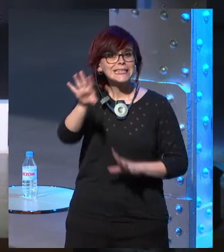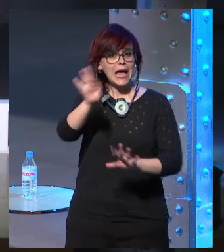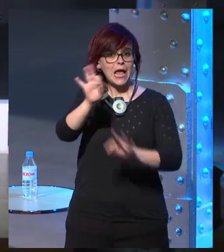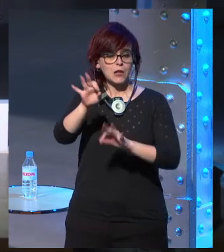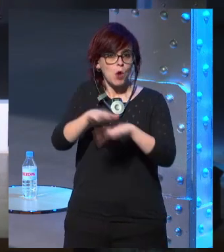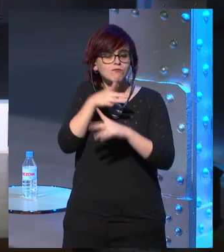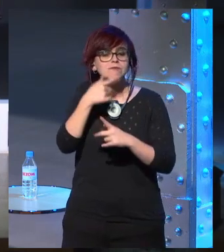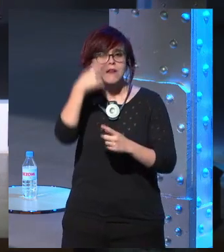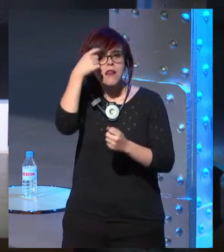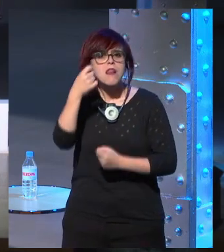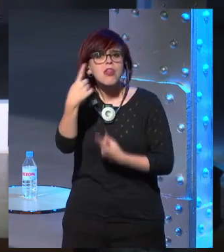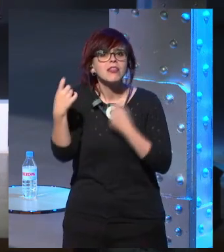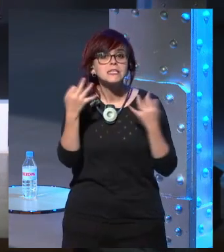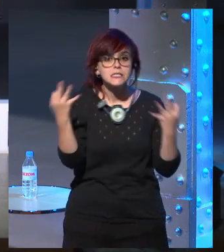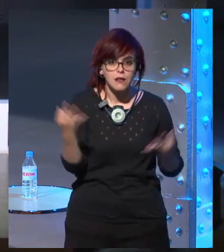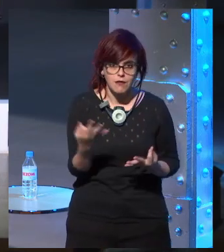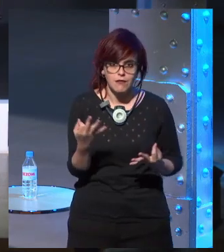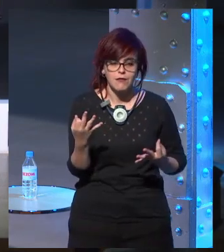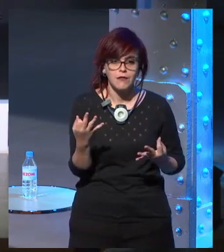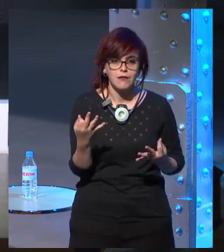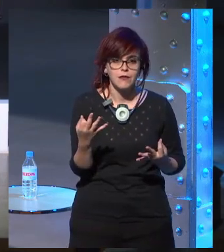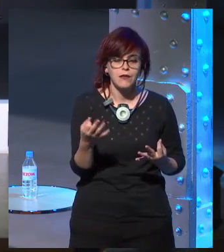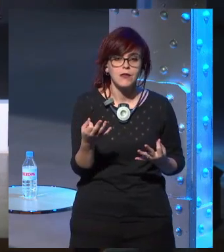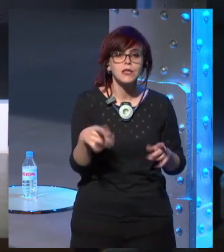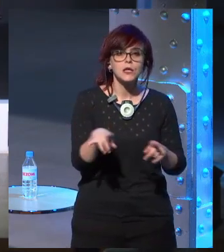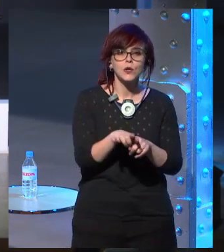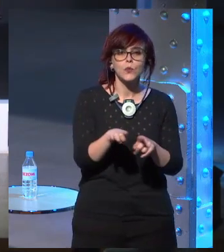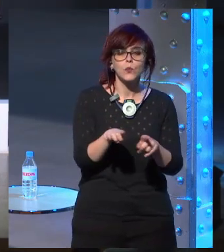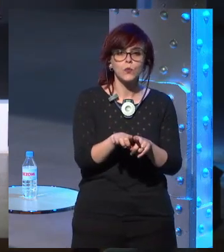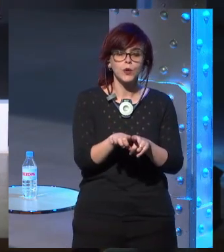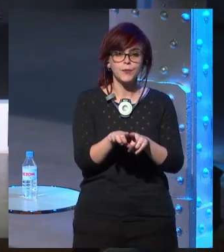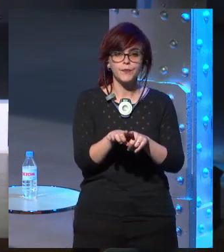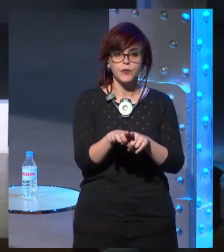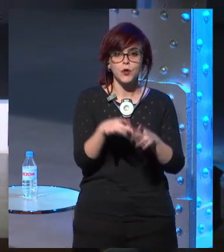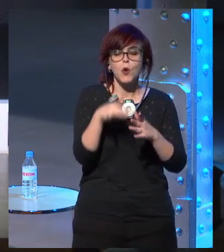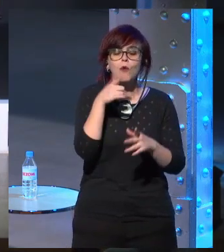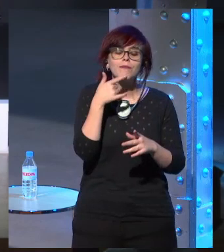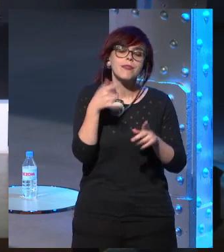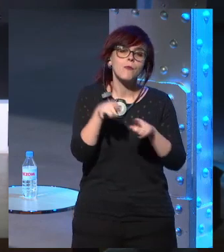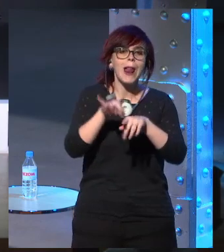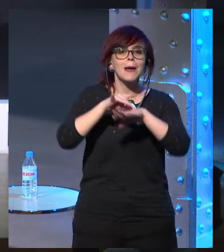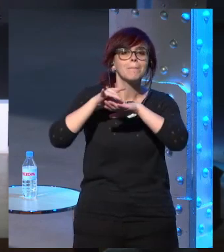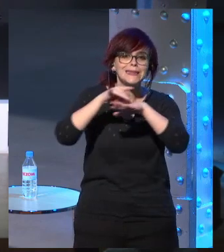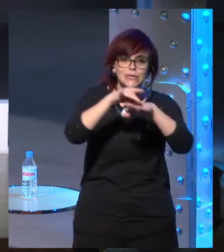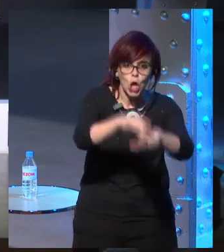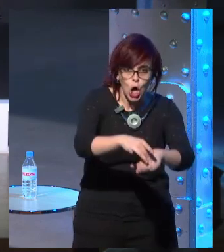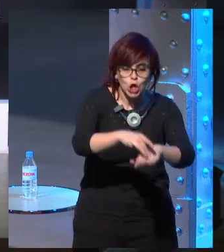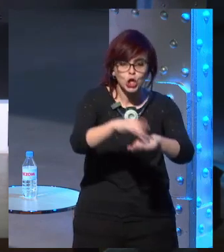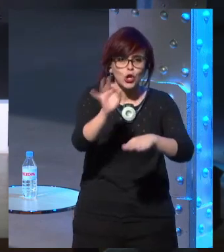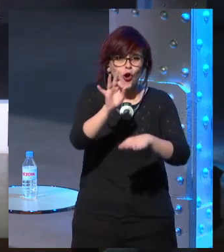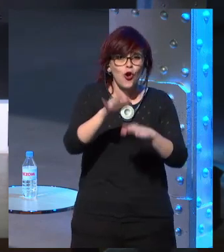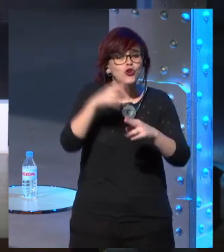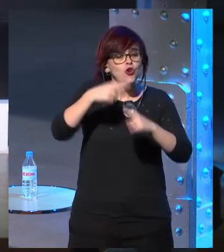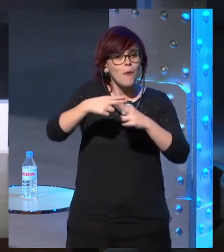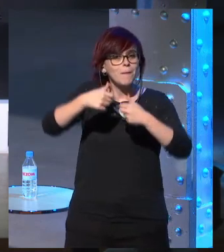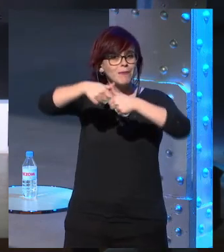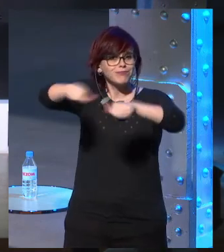They may become mentors, we may call them advocates, I don't know what we'll call them, but the role will be clear in terms of support and guide and